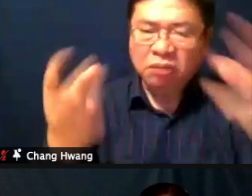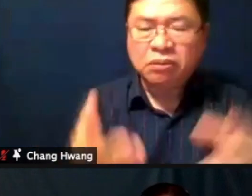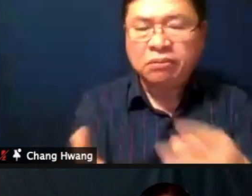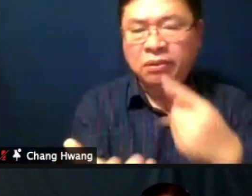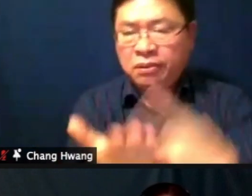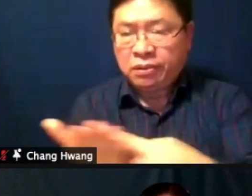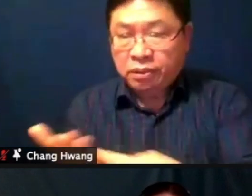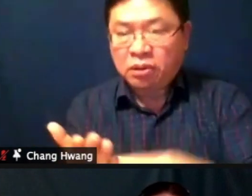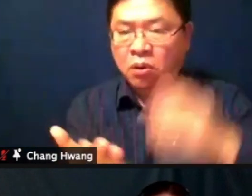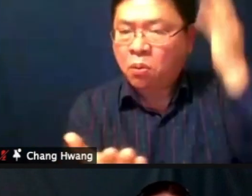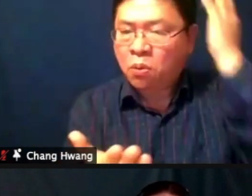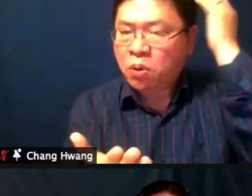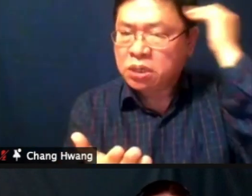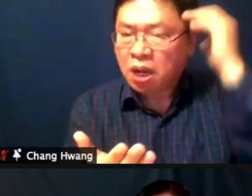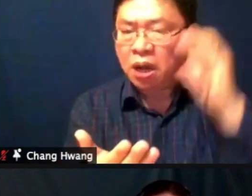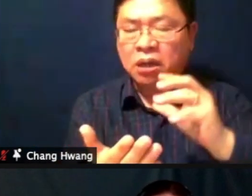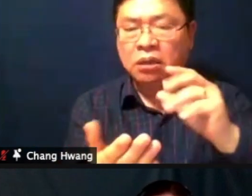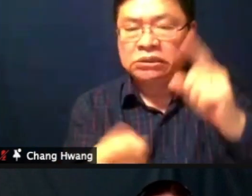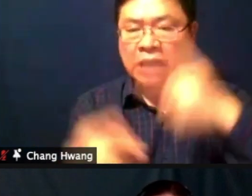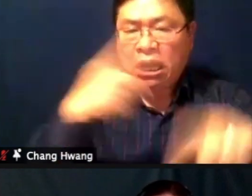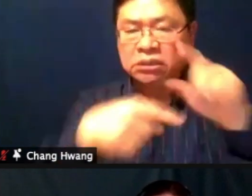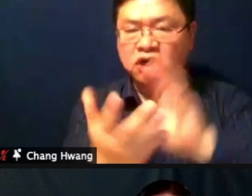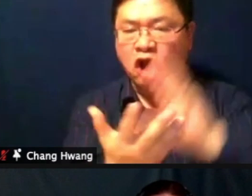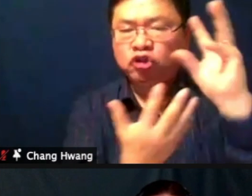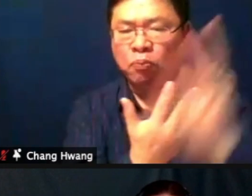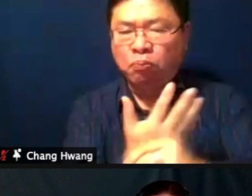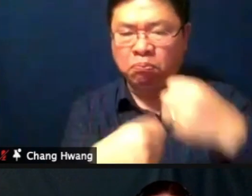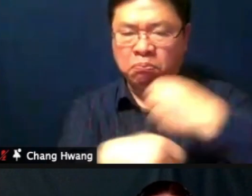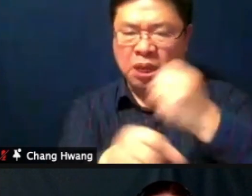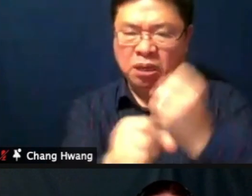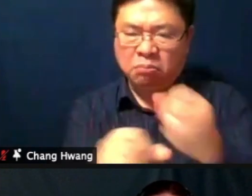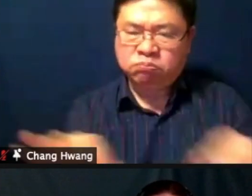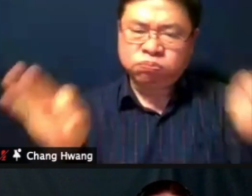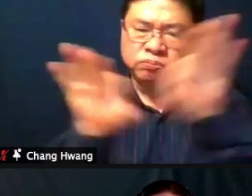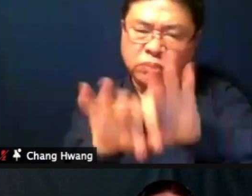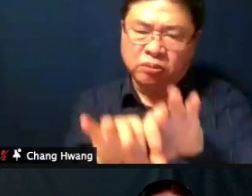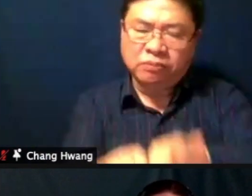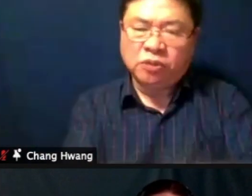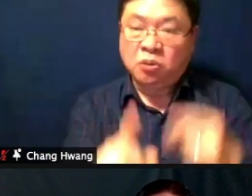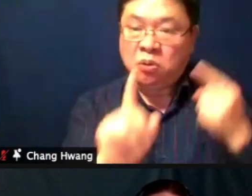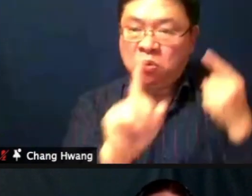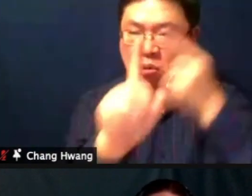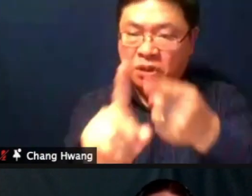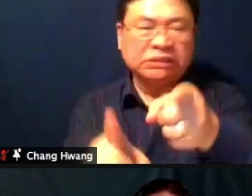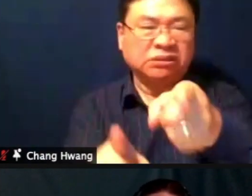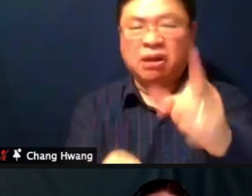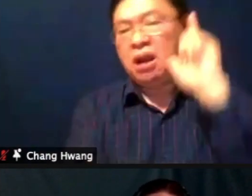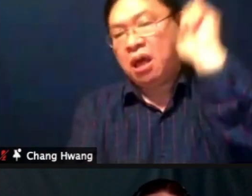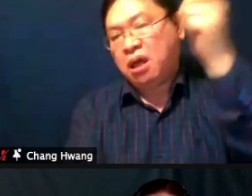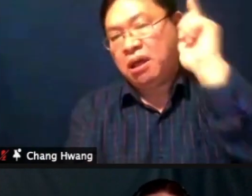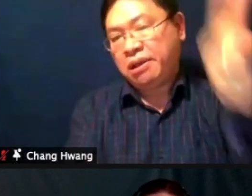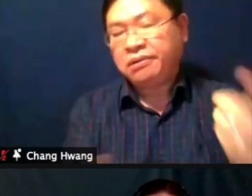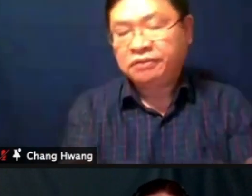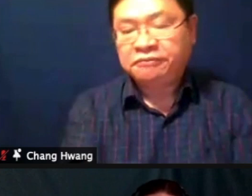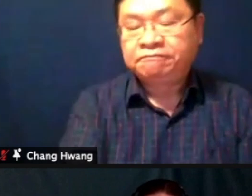grow and usage can improve, but it hasn't happened yet. Discussions are still going on with that. How to create that curriculum and who's involved